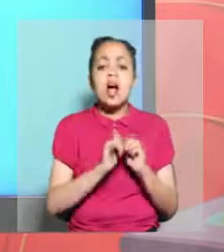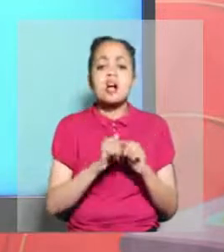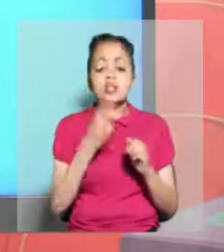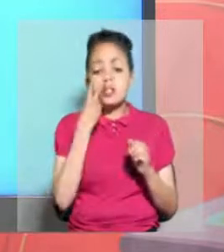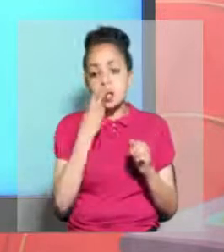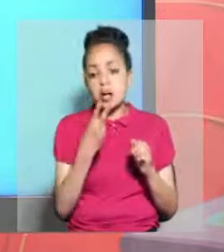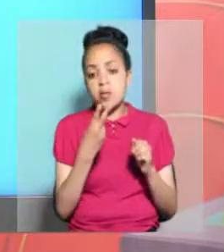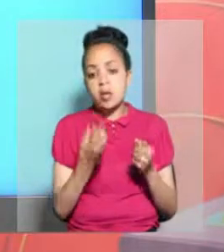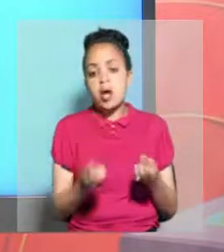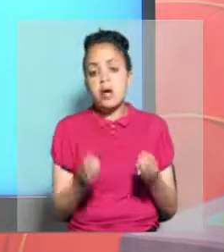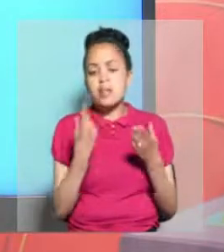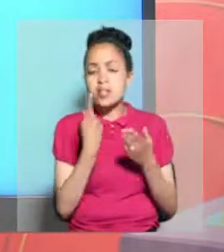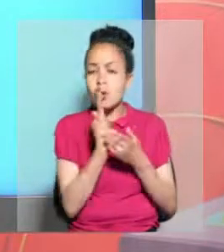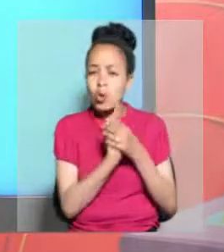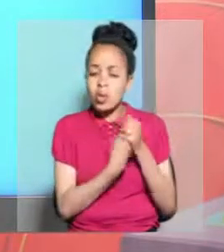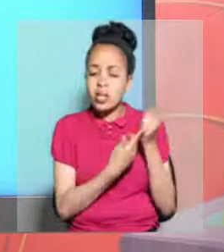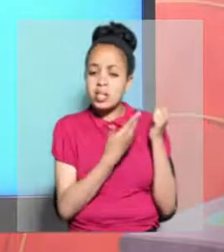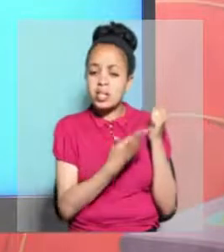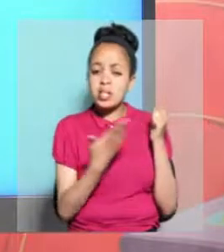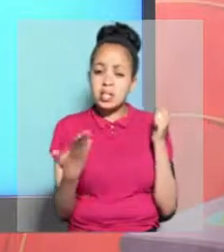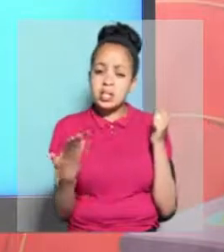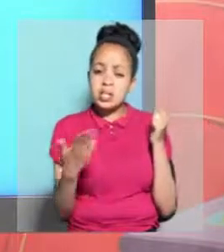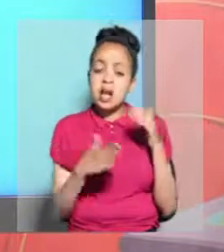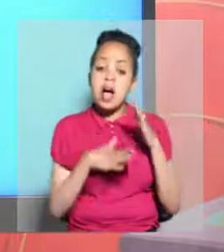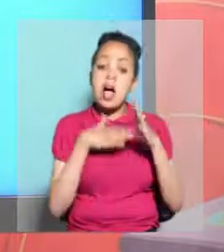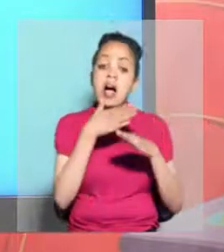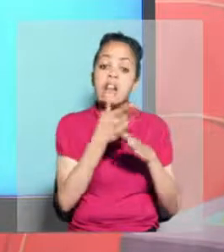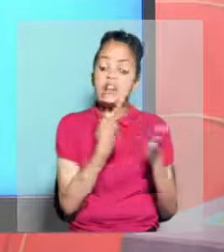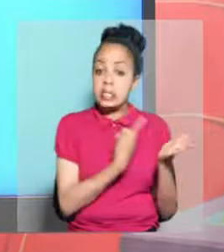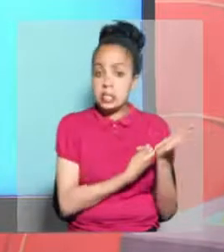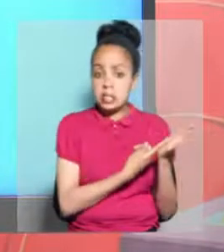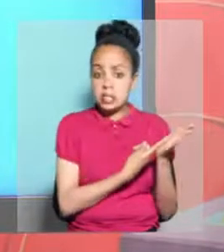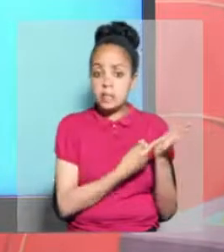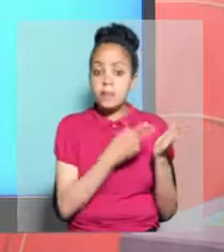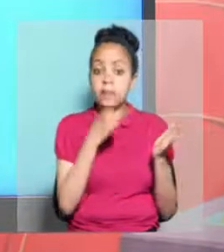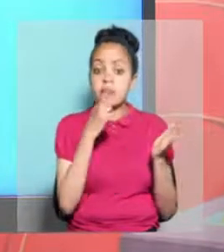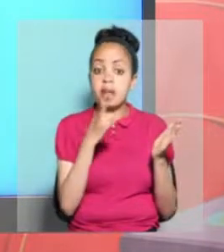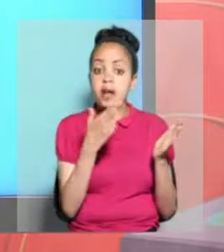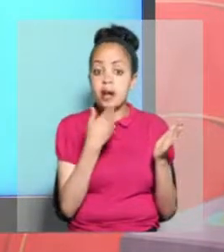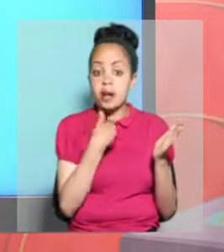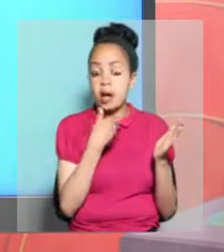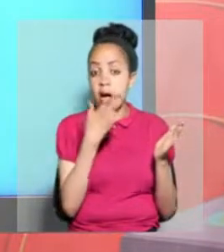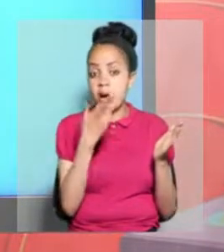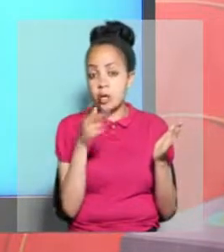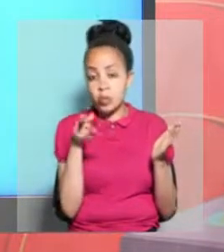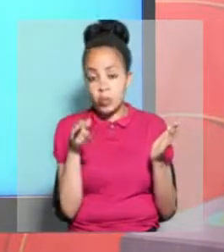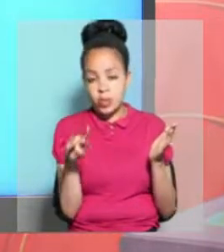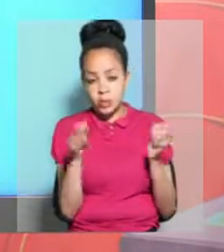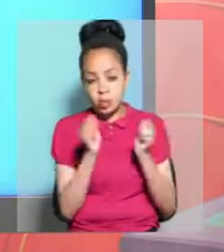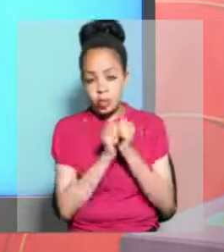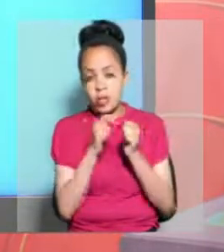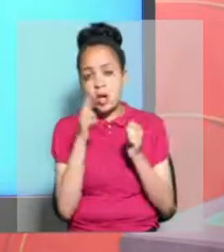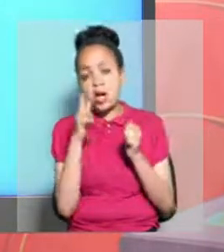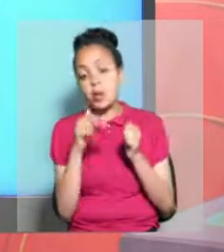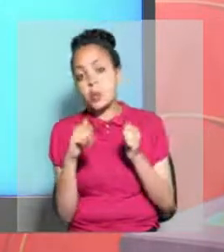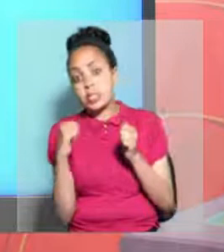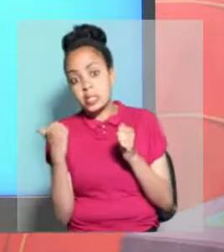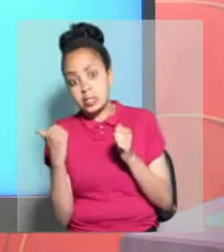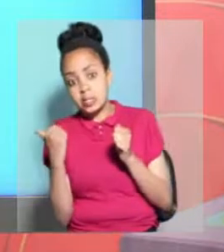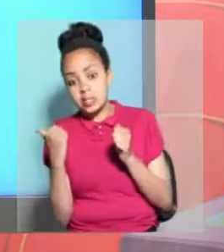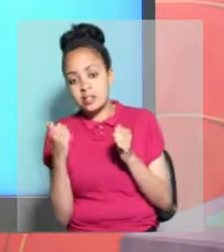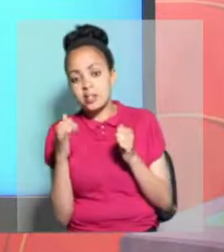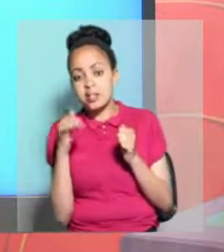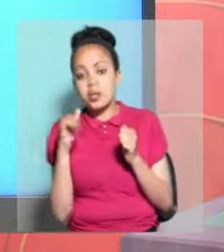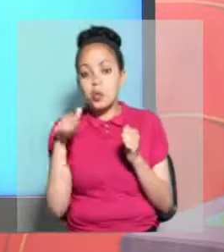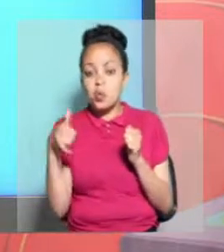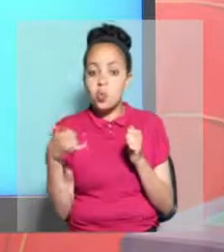here. The only thing that comes after this one is R here, R with this one. And R with this one.